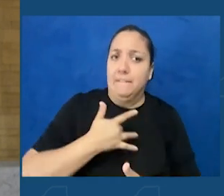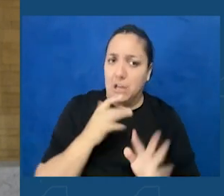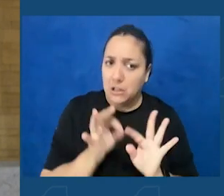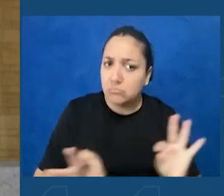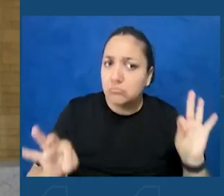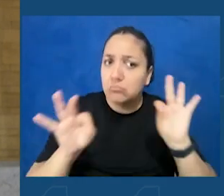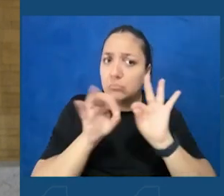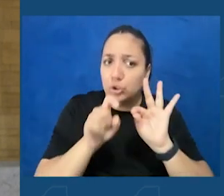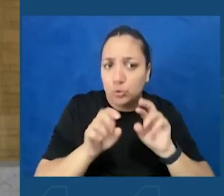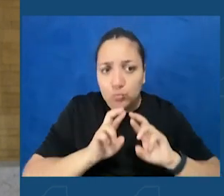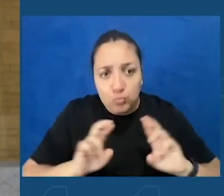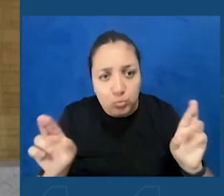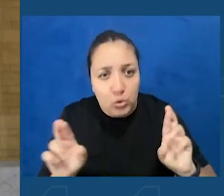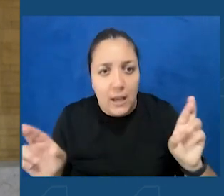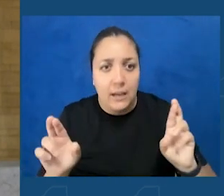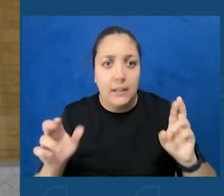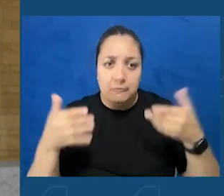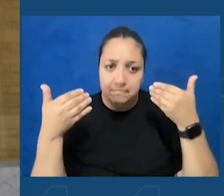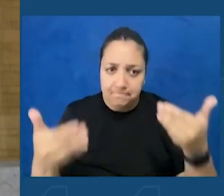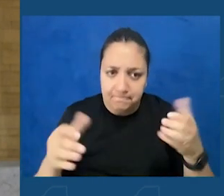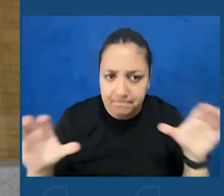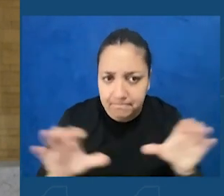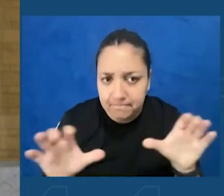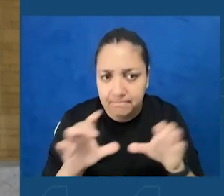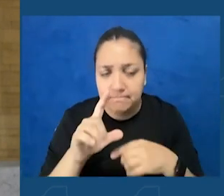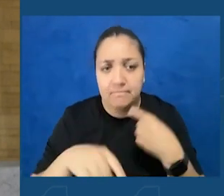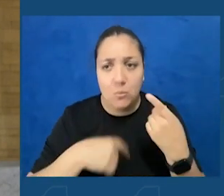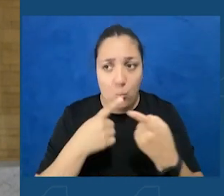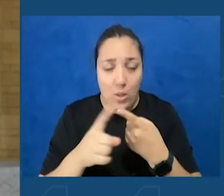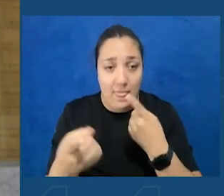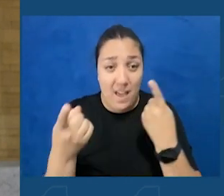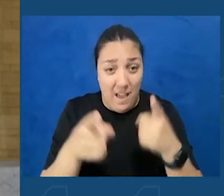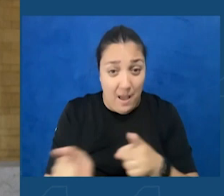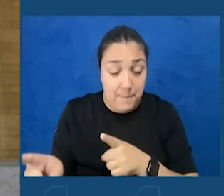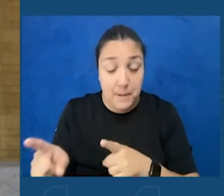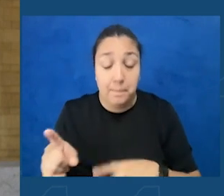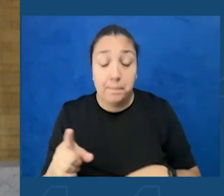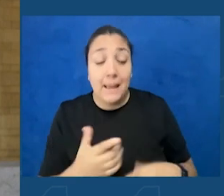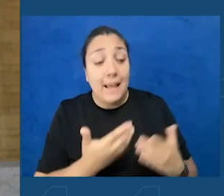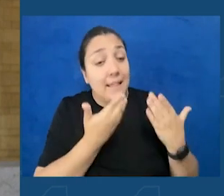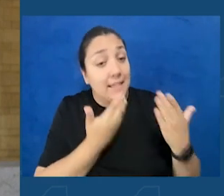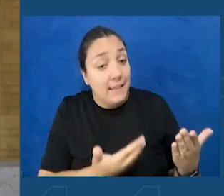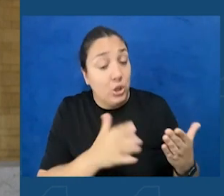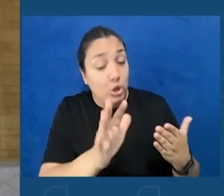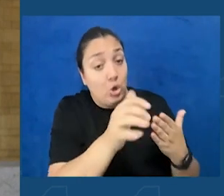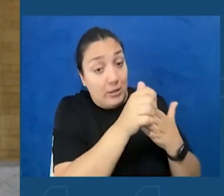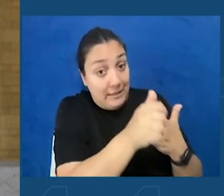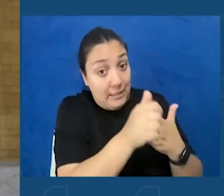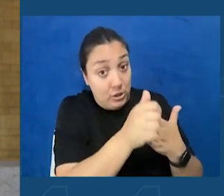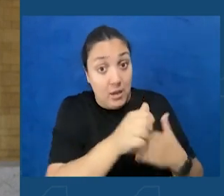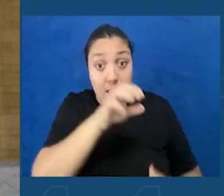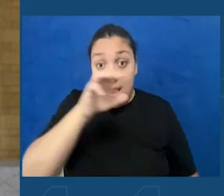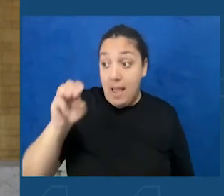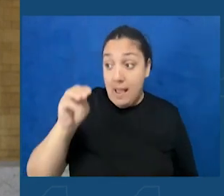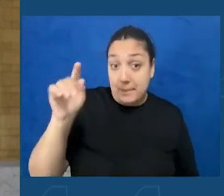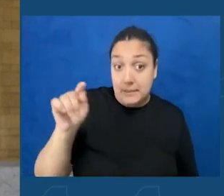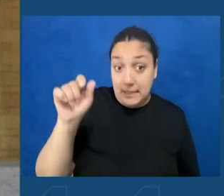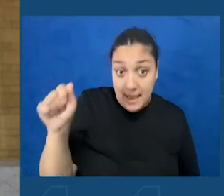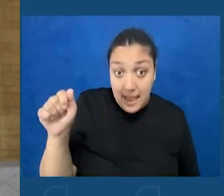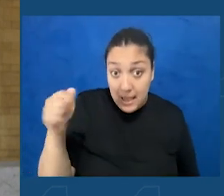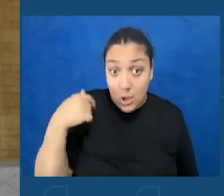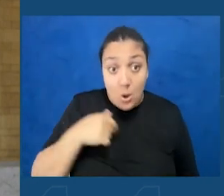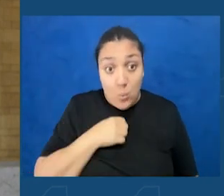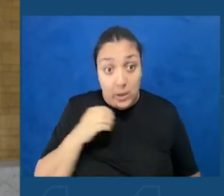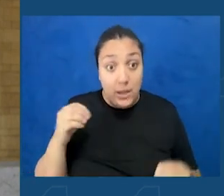happen. And thanks in part to your leadership on this issue, the MTA team this time worked even faster than